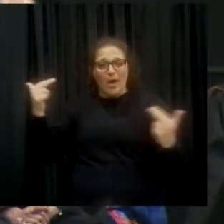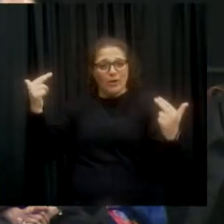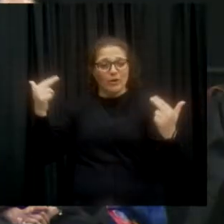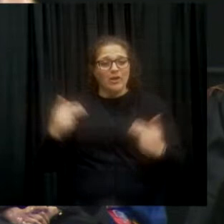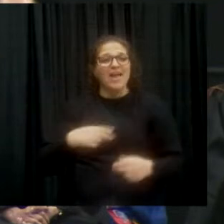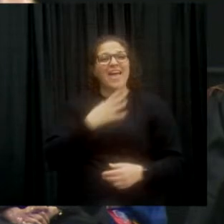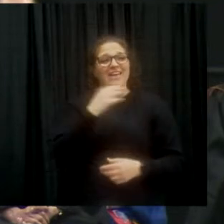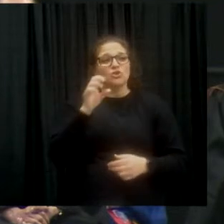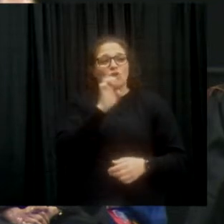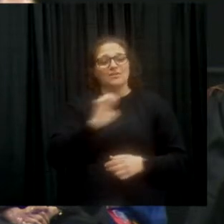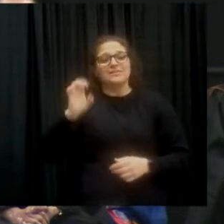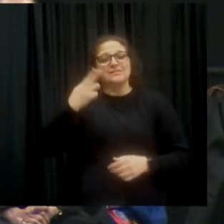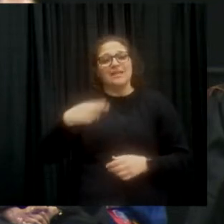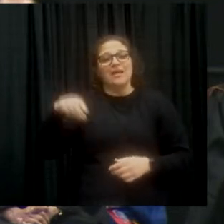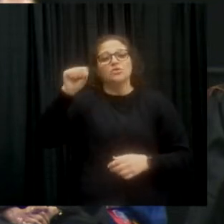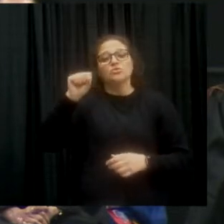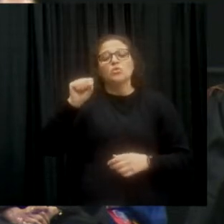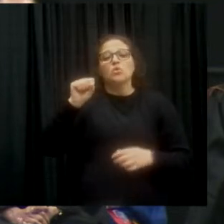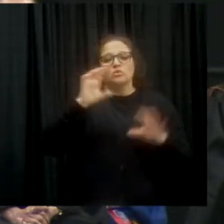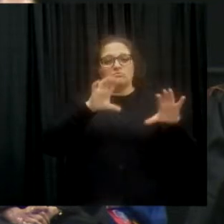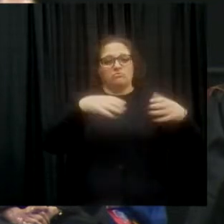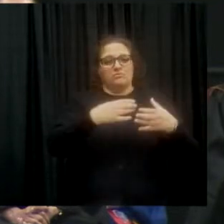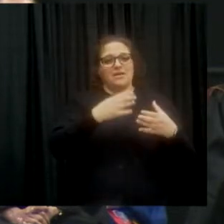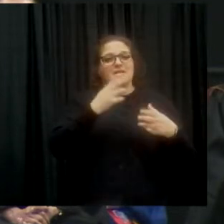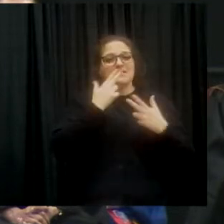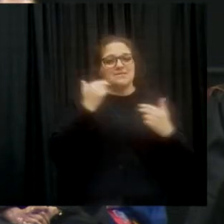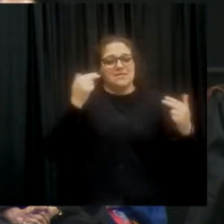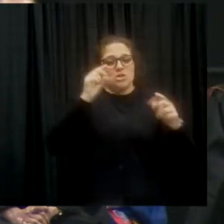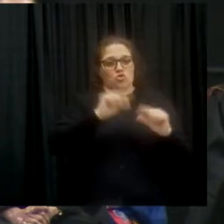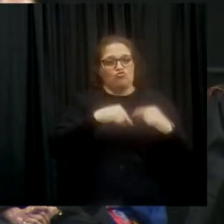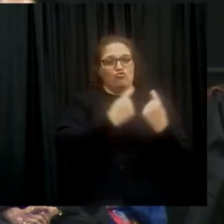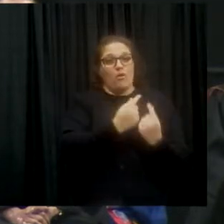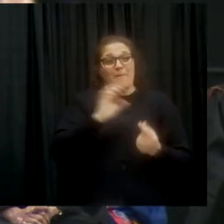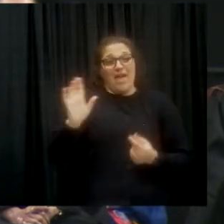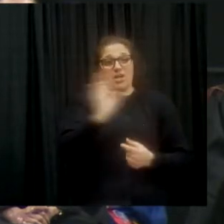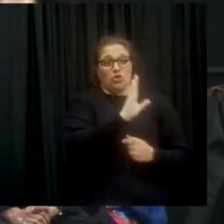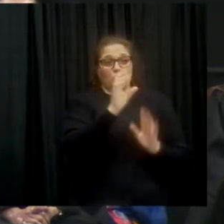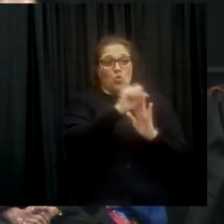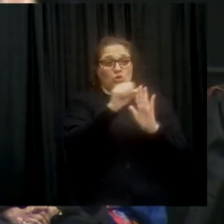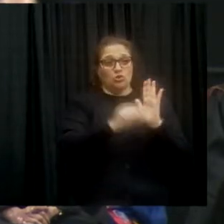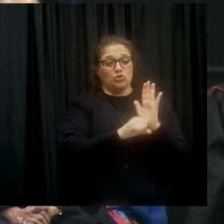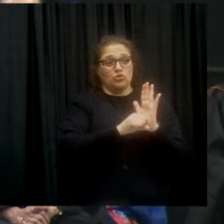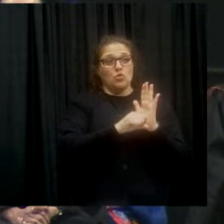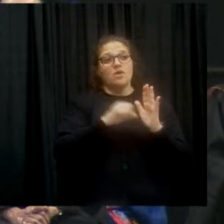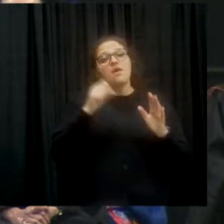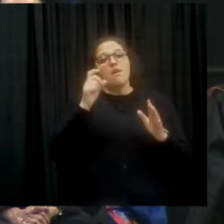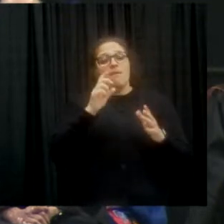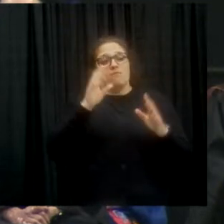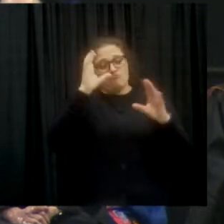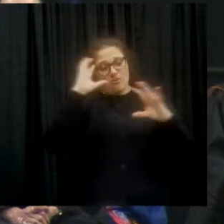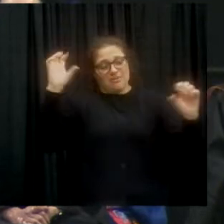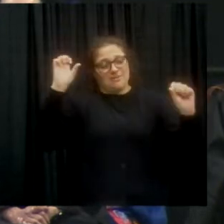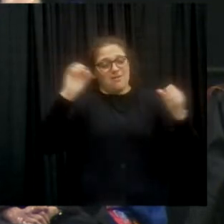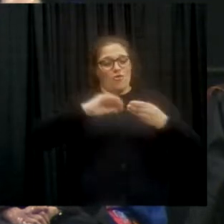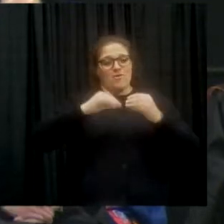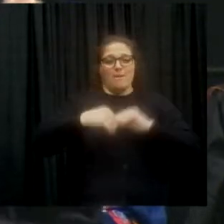High Barbershop Choir Quartet and your own student body president are number one in the